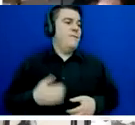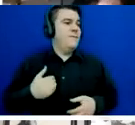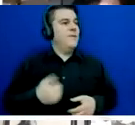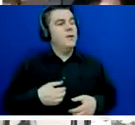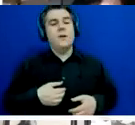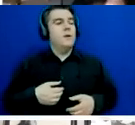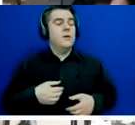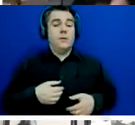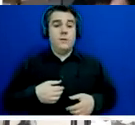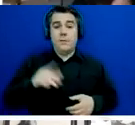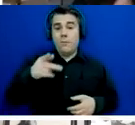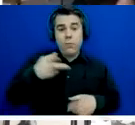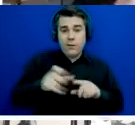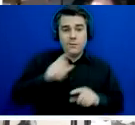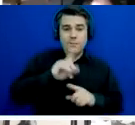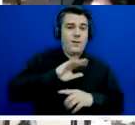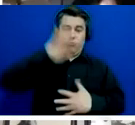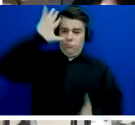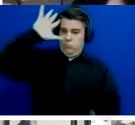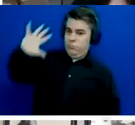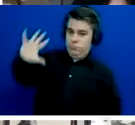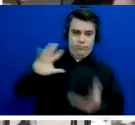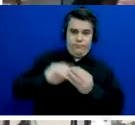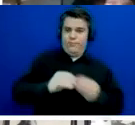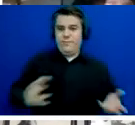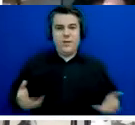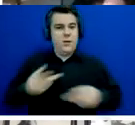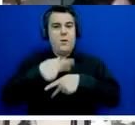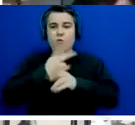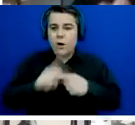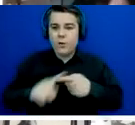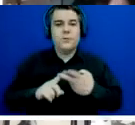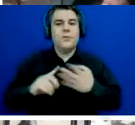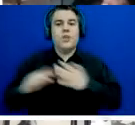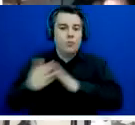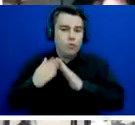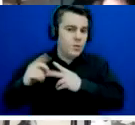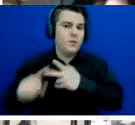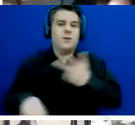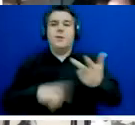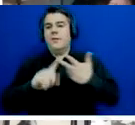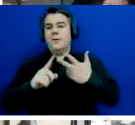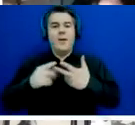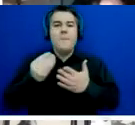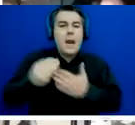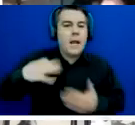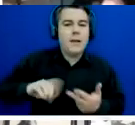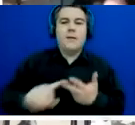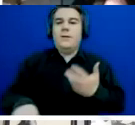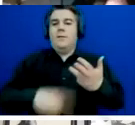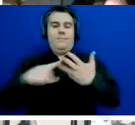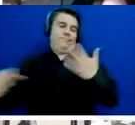all over thing. I mean, it's the products, it's the community, it's the financial gains, it's